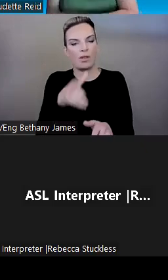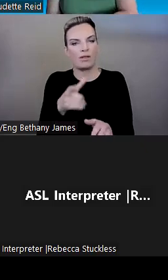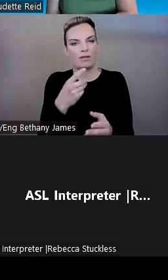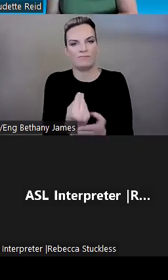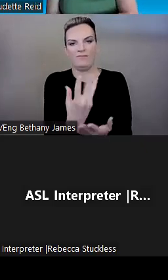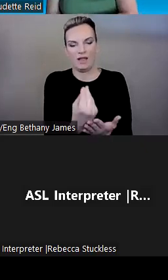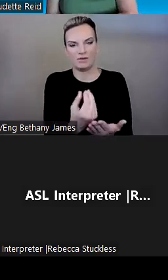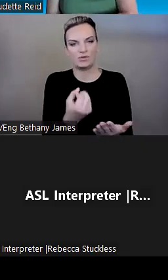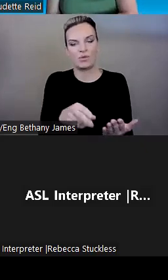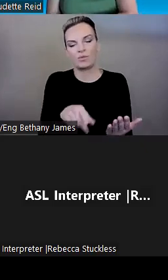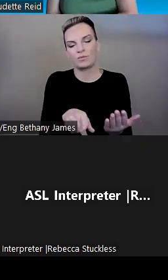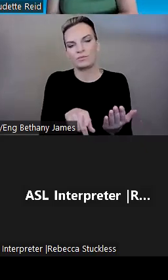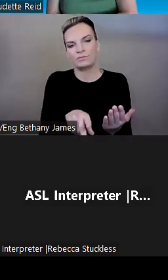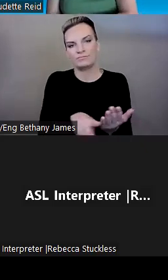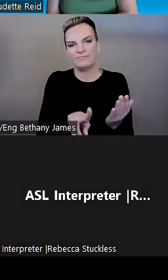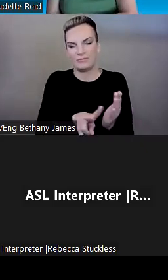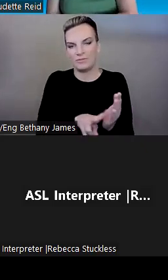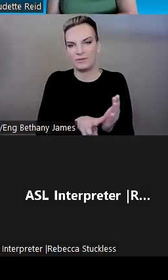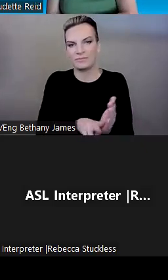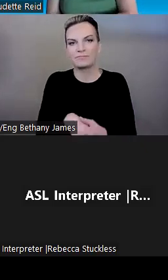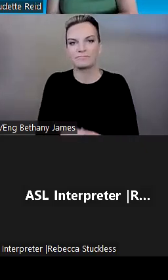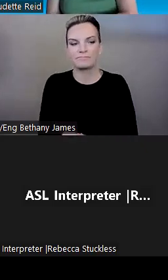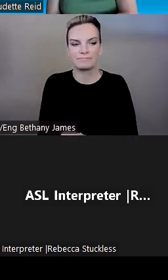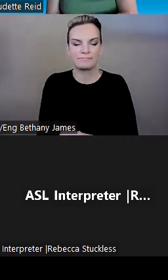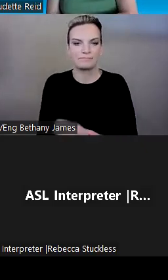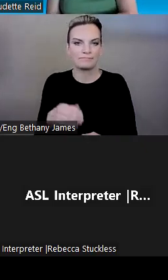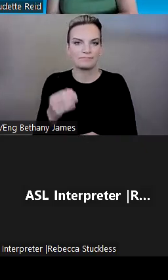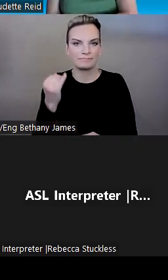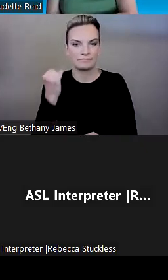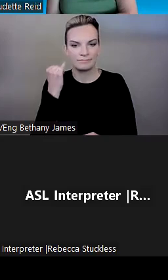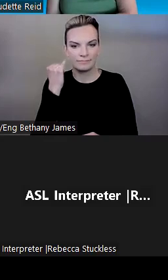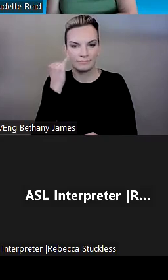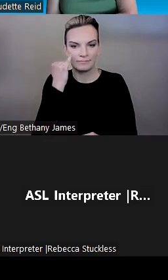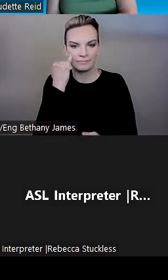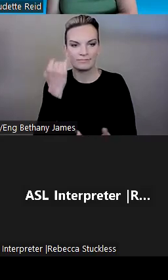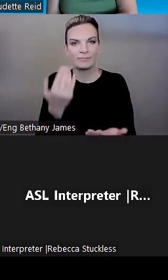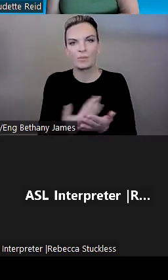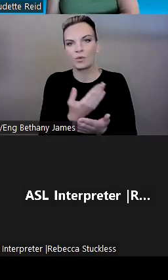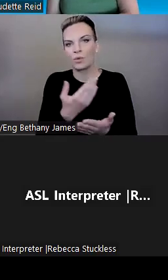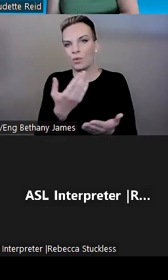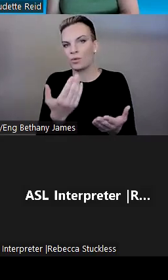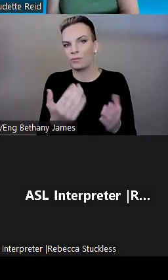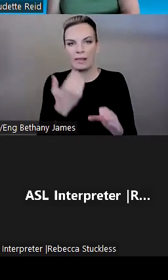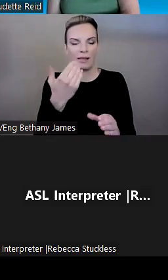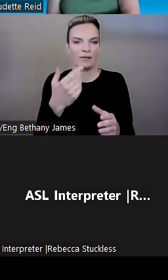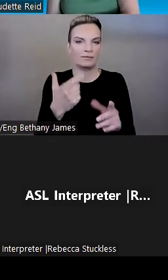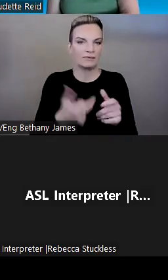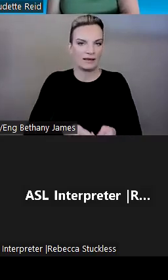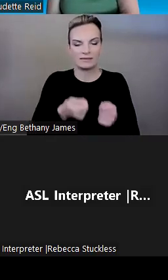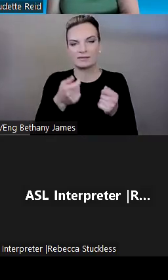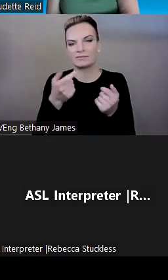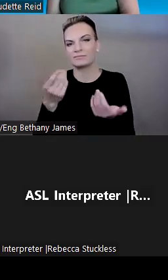a different way to be able to tell those things. Things like new or sent mail or calendar events or new